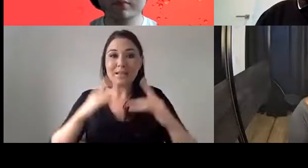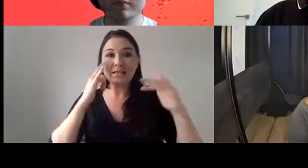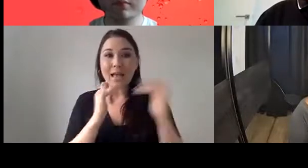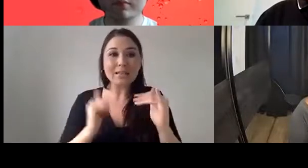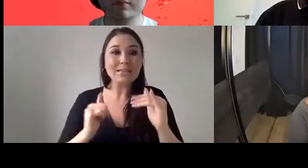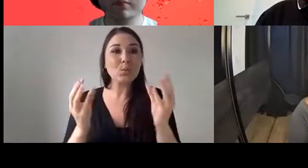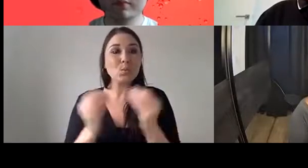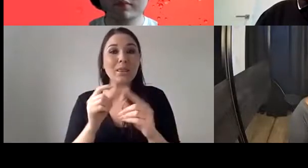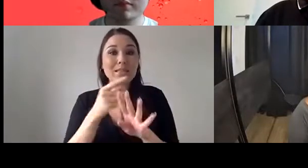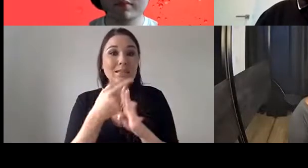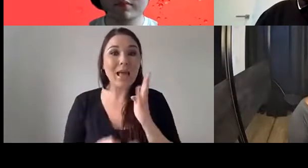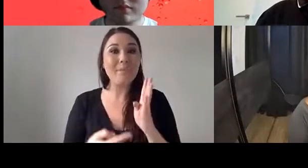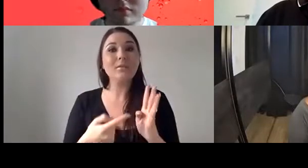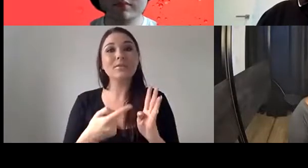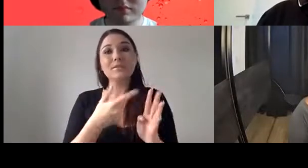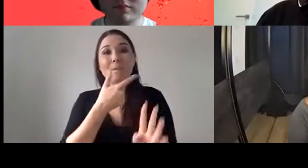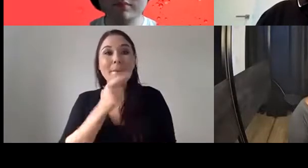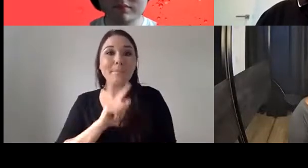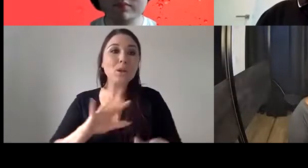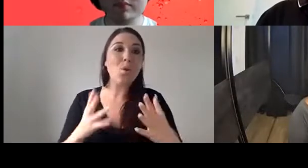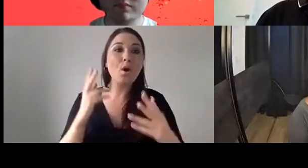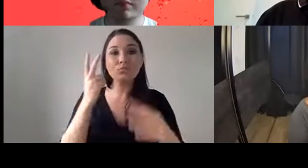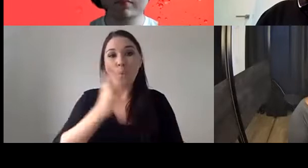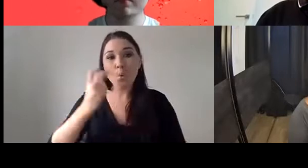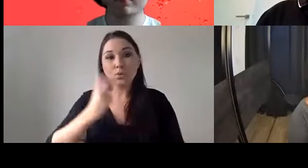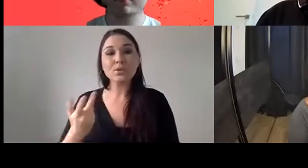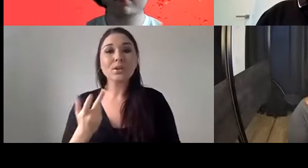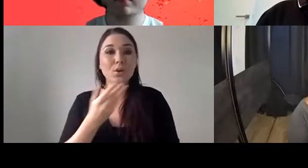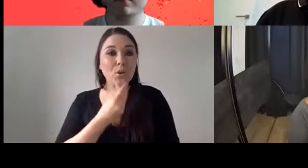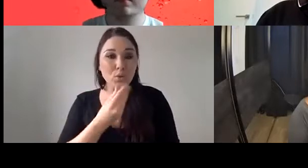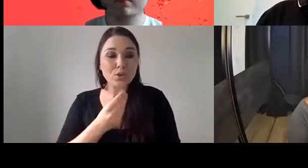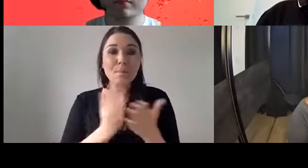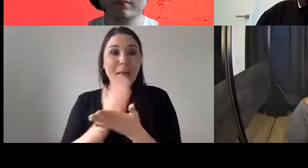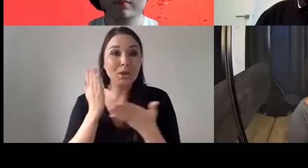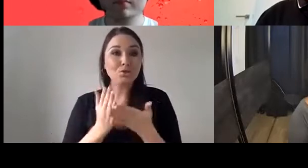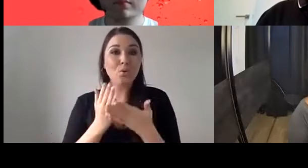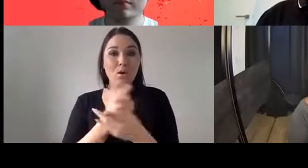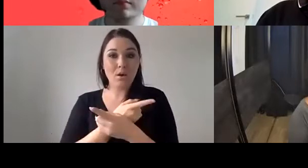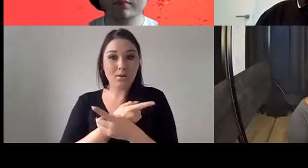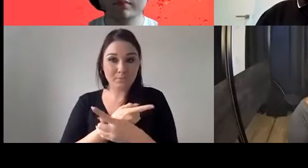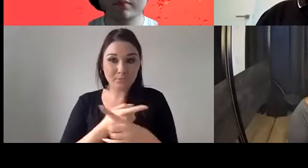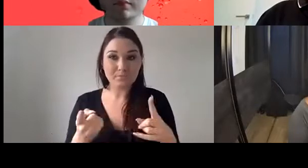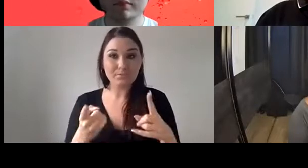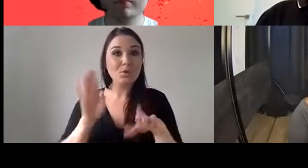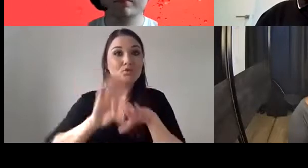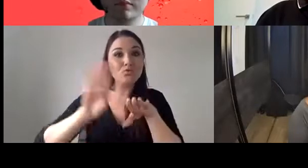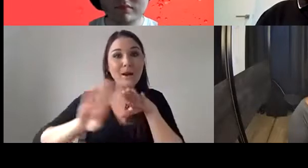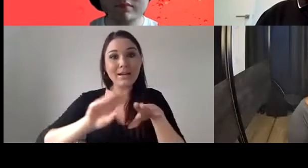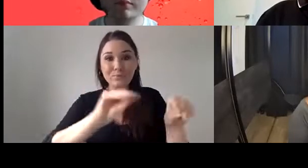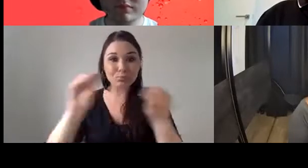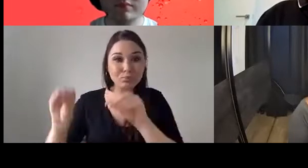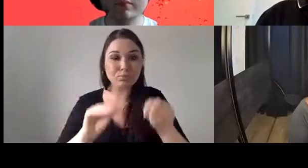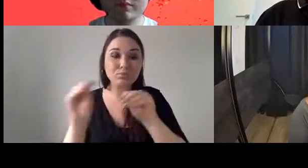disabled people or older users, and then make sure that you supplement that with training so that your